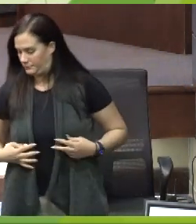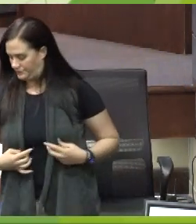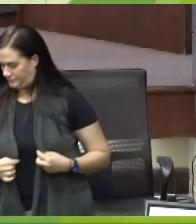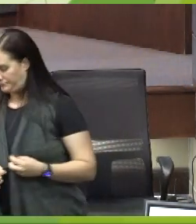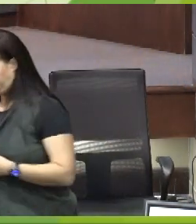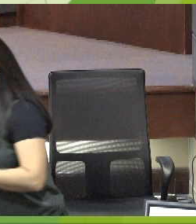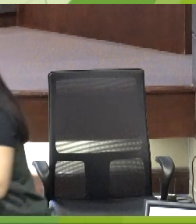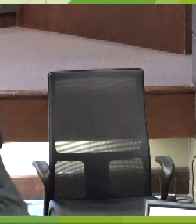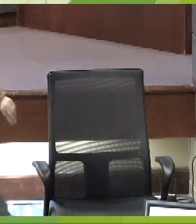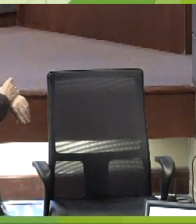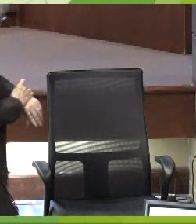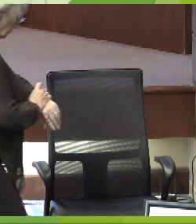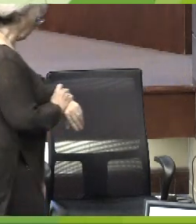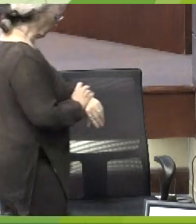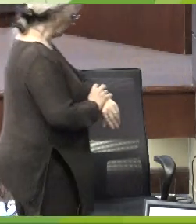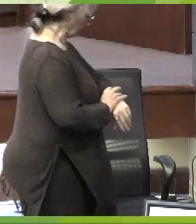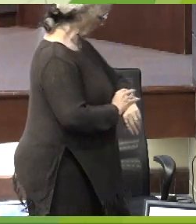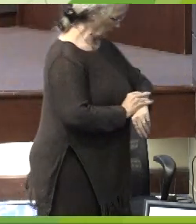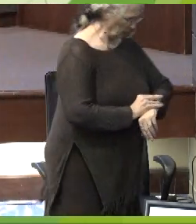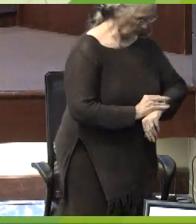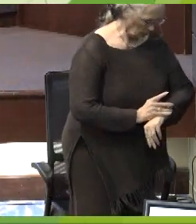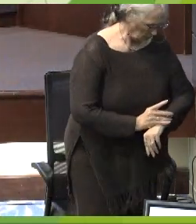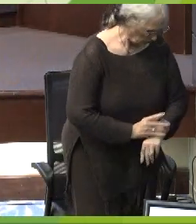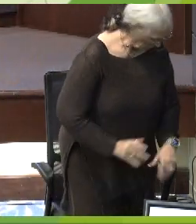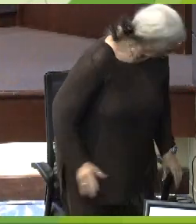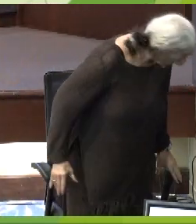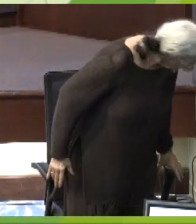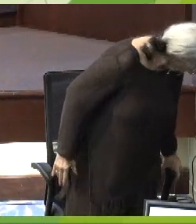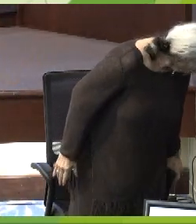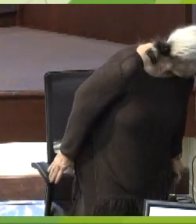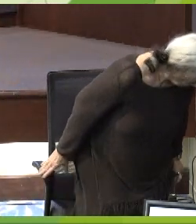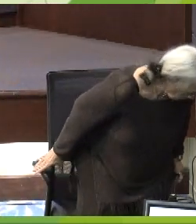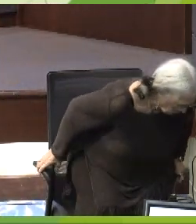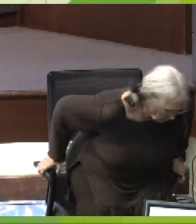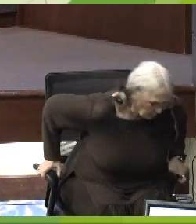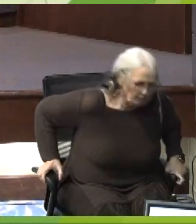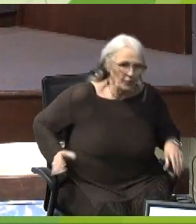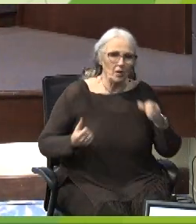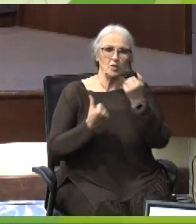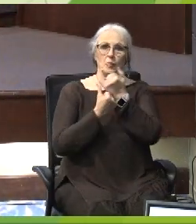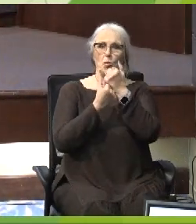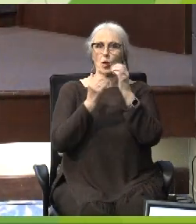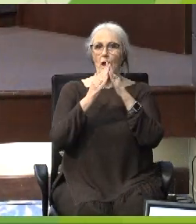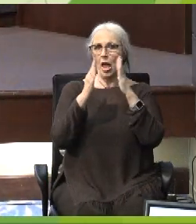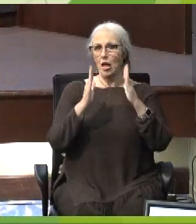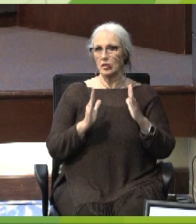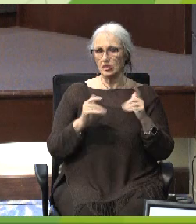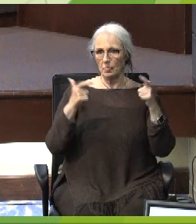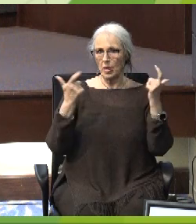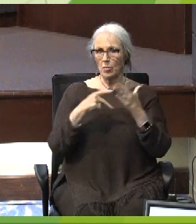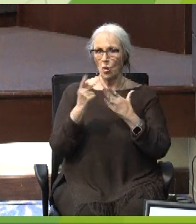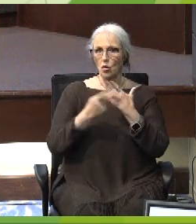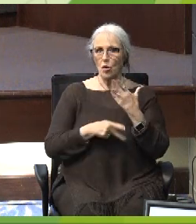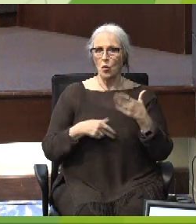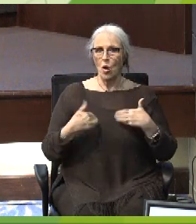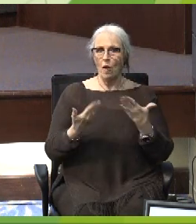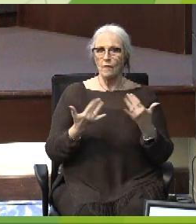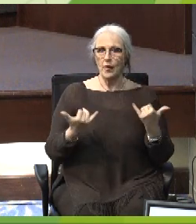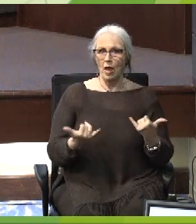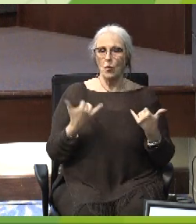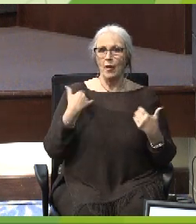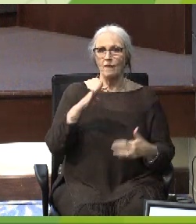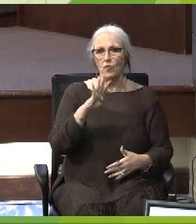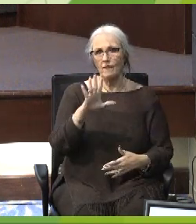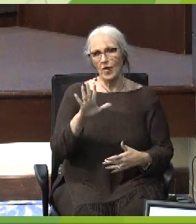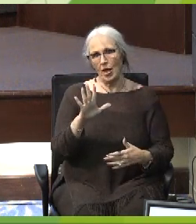Permanent supported housing is a big program that we have here at the Behavioral Health Network. Right now we have 45 individuals